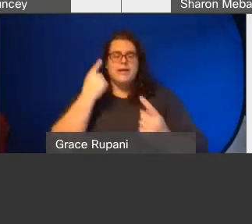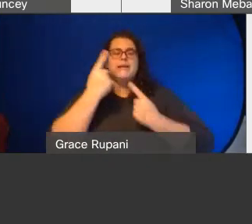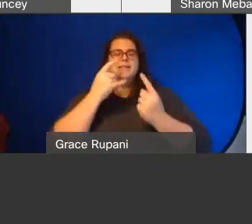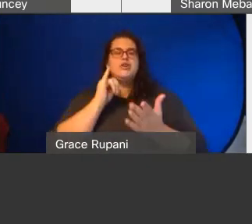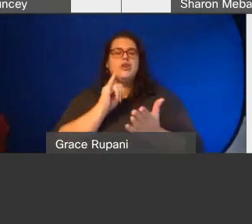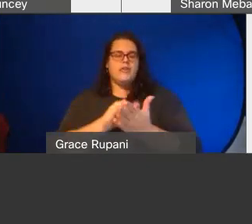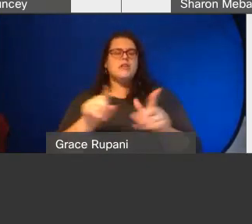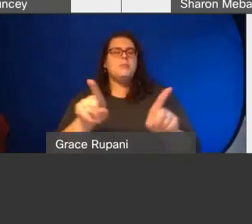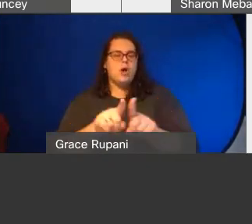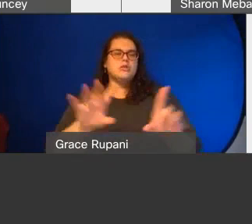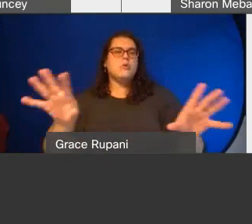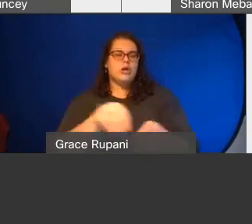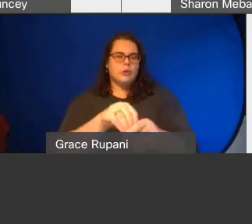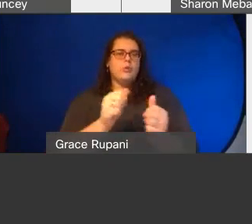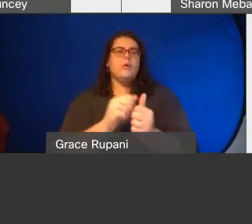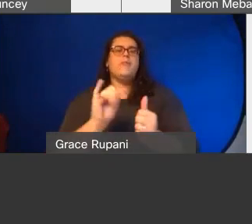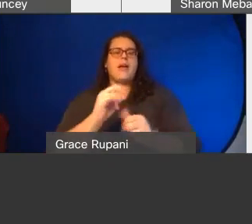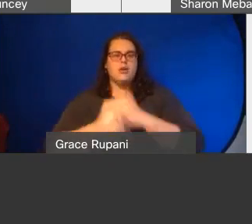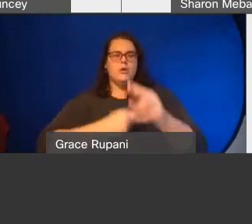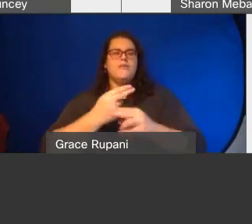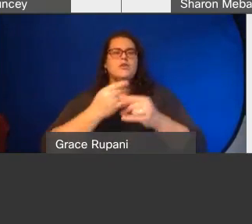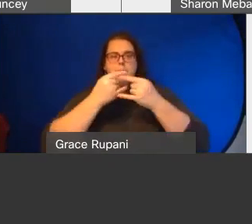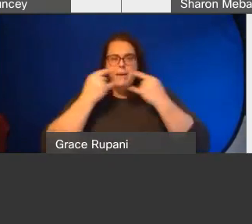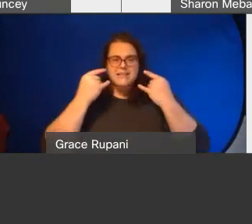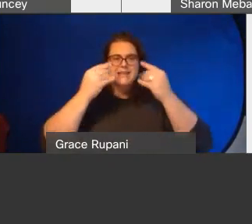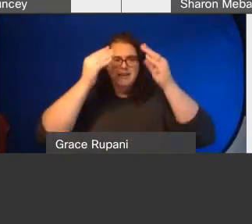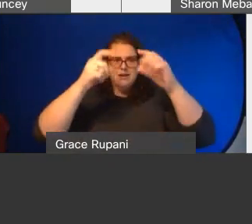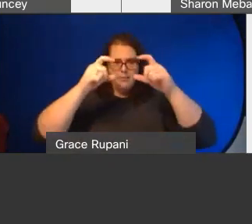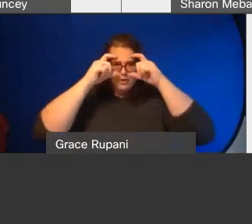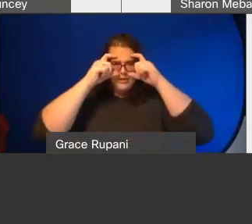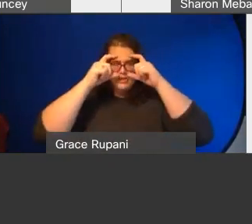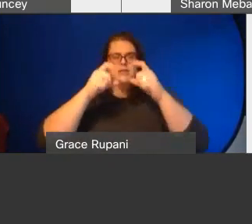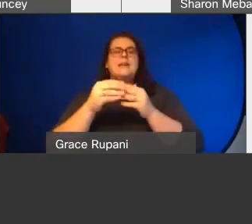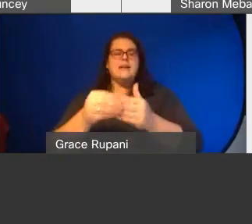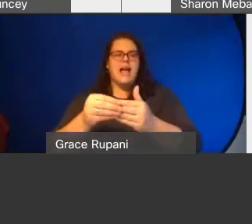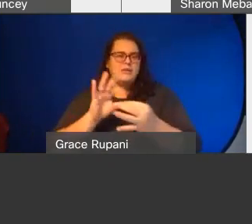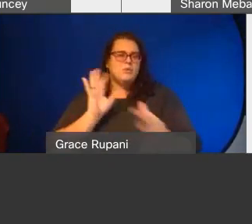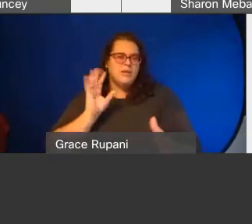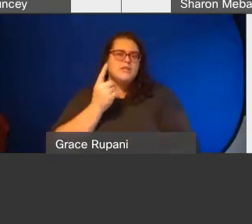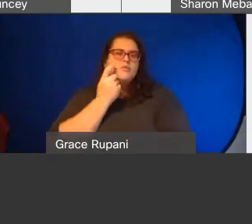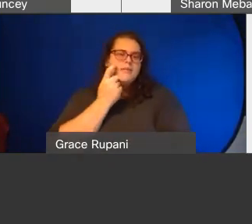this universal masking and eye protection guidance that was released recently.